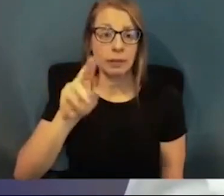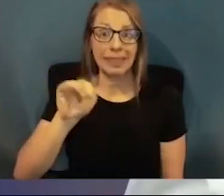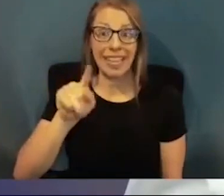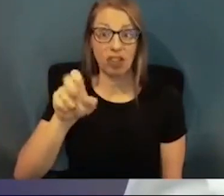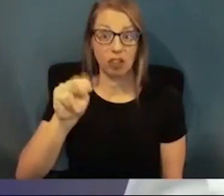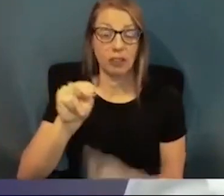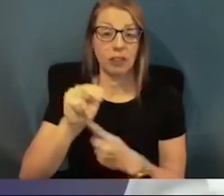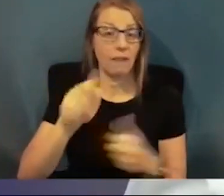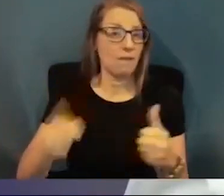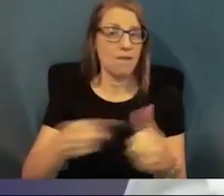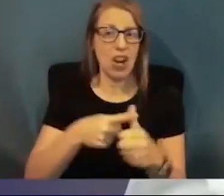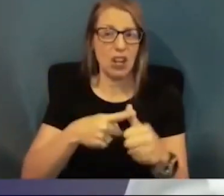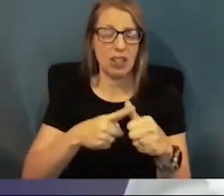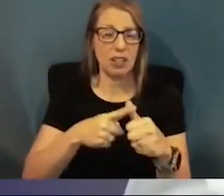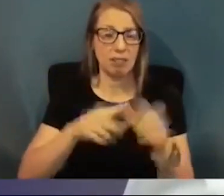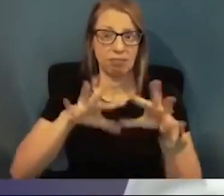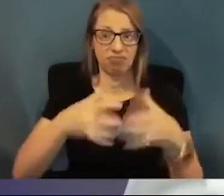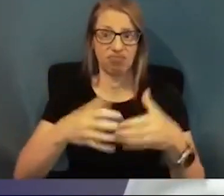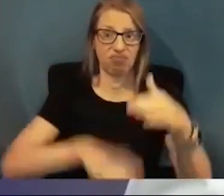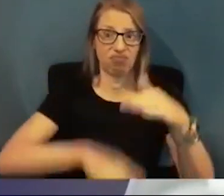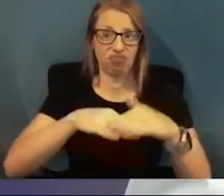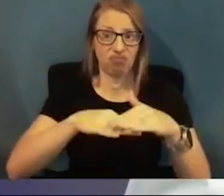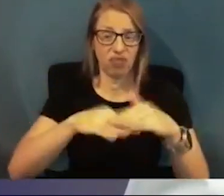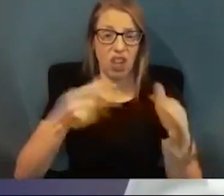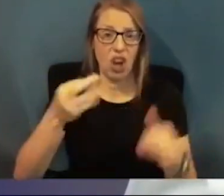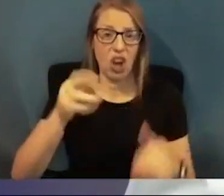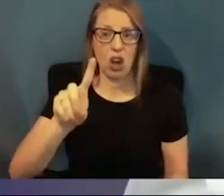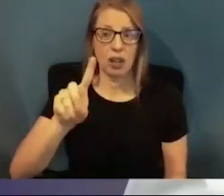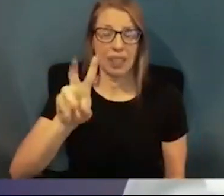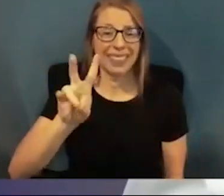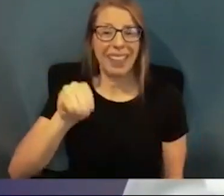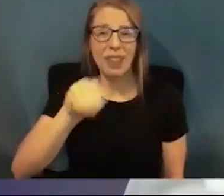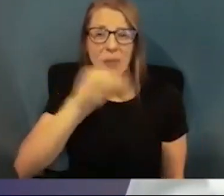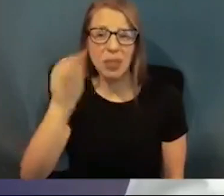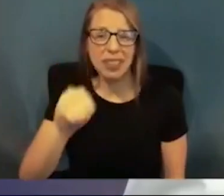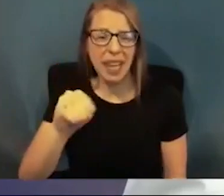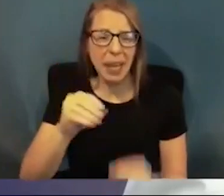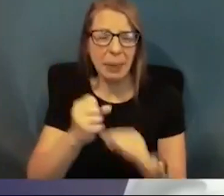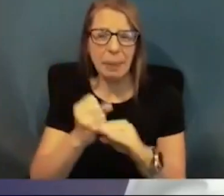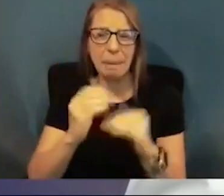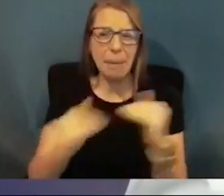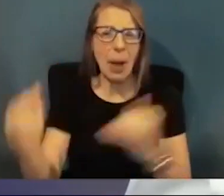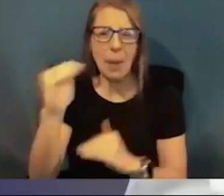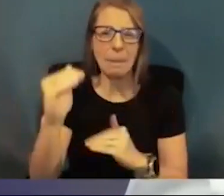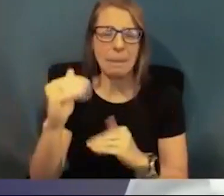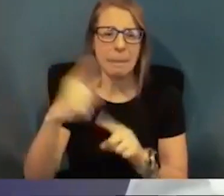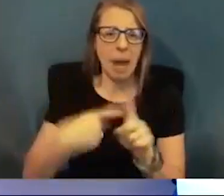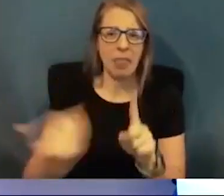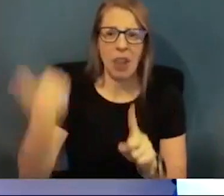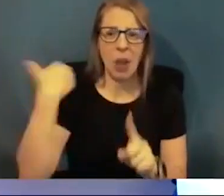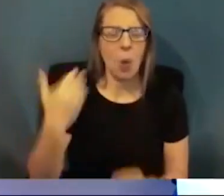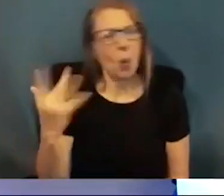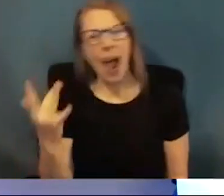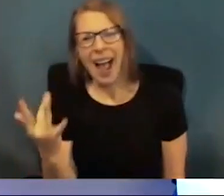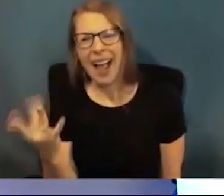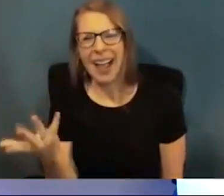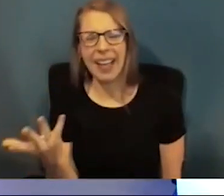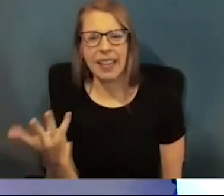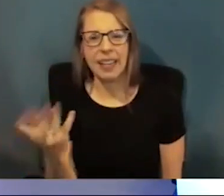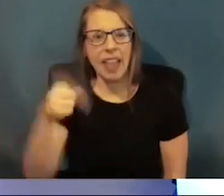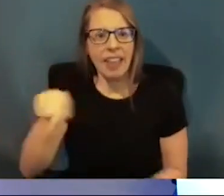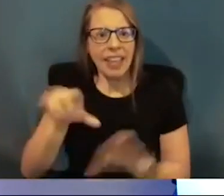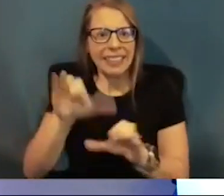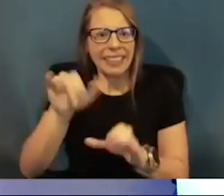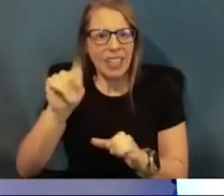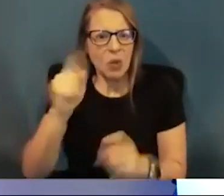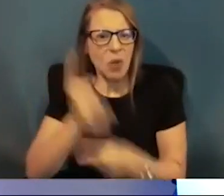herd immunity. They passed the 70% mark of vaccinations months ago. Why is that? You say they did it right. Well, what